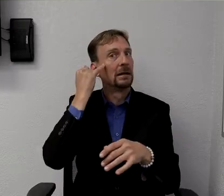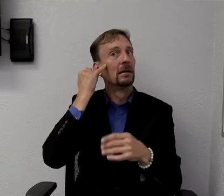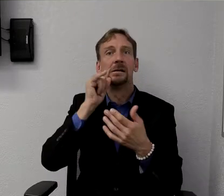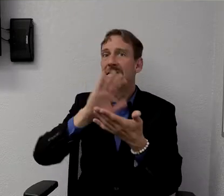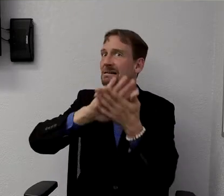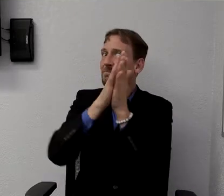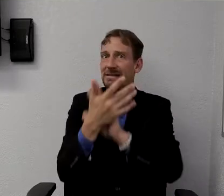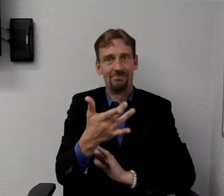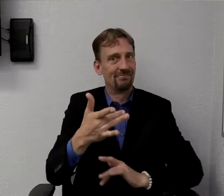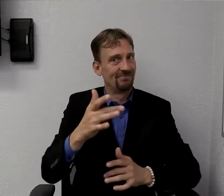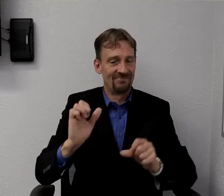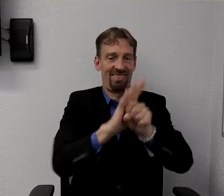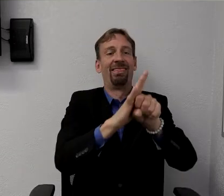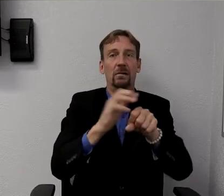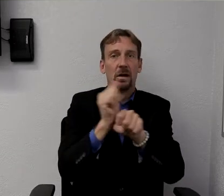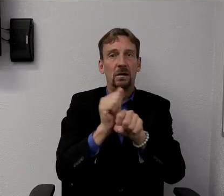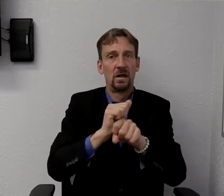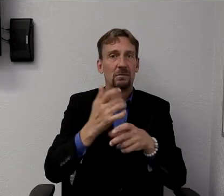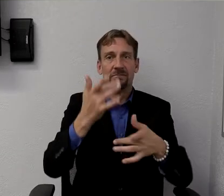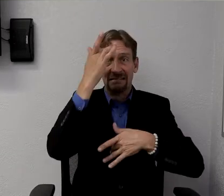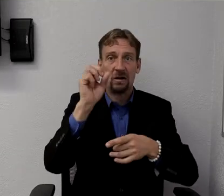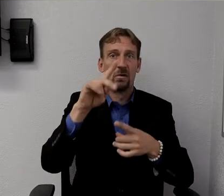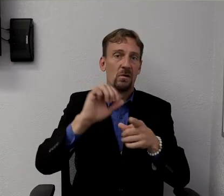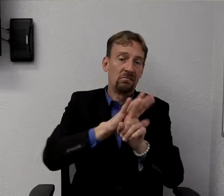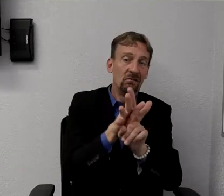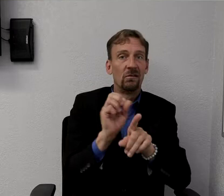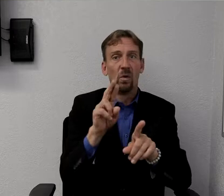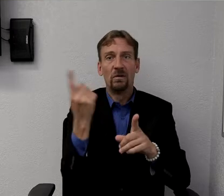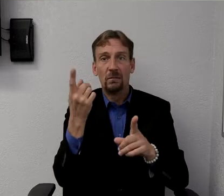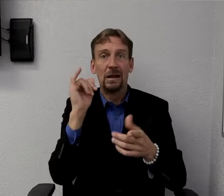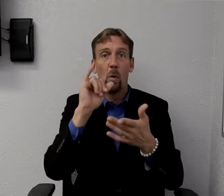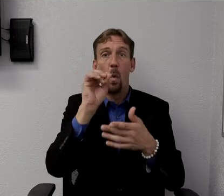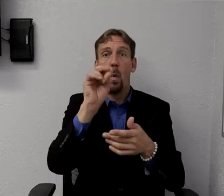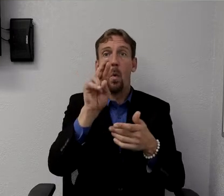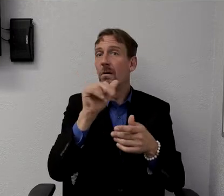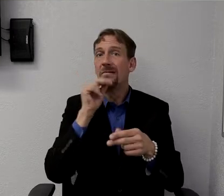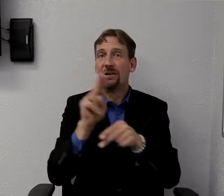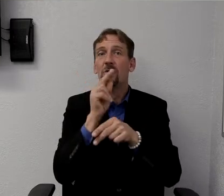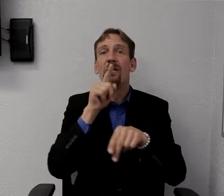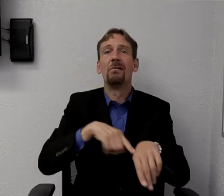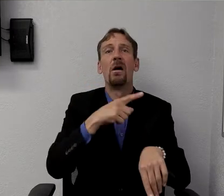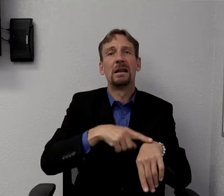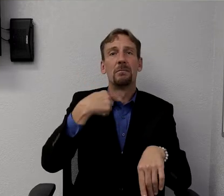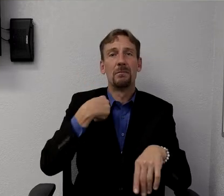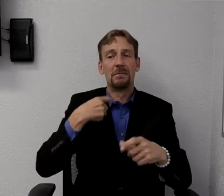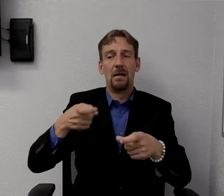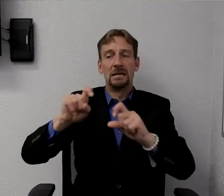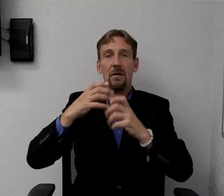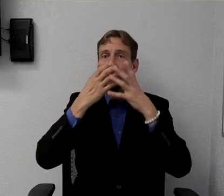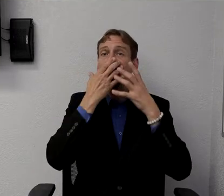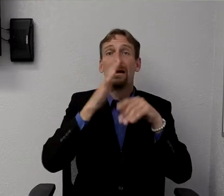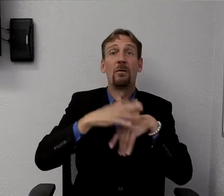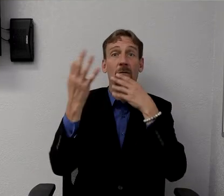can be used for an extended period of time. So like the mask I was issued on Friday, I will wear it